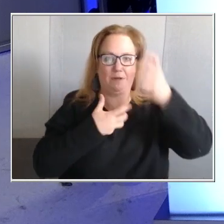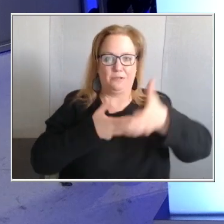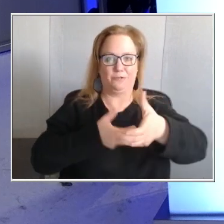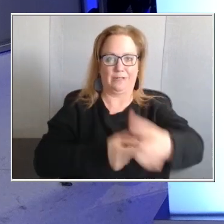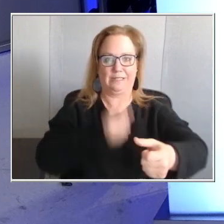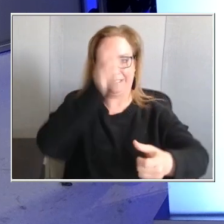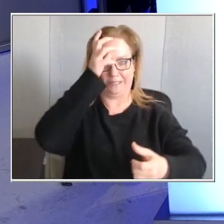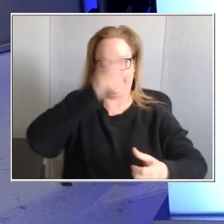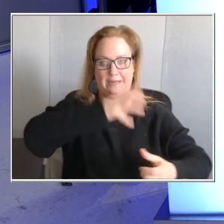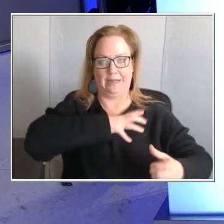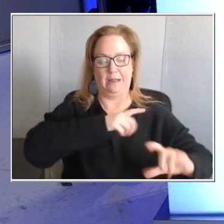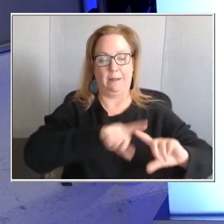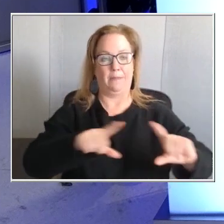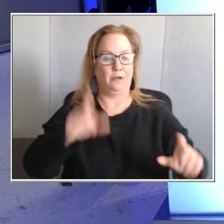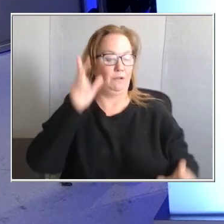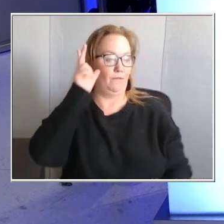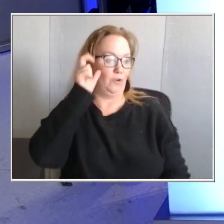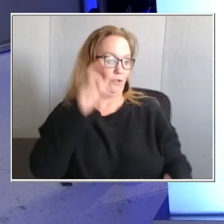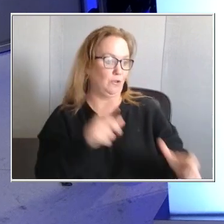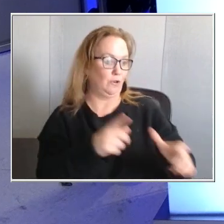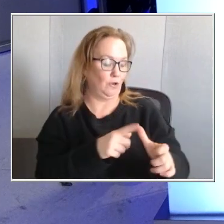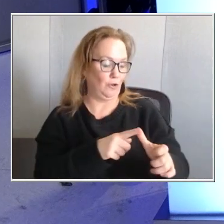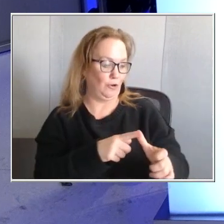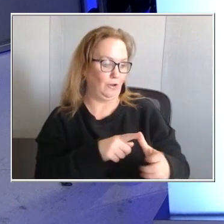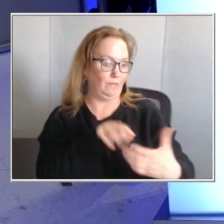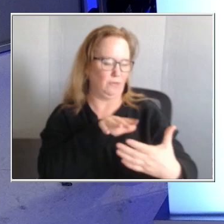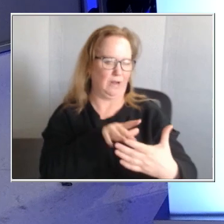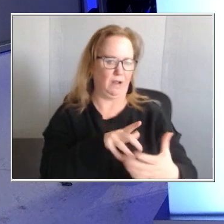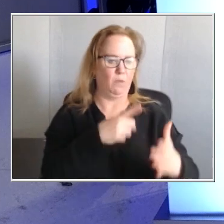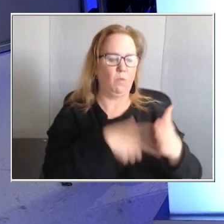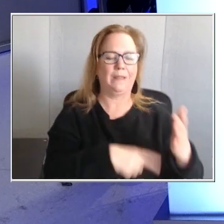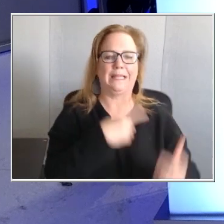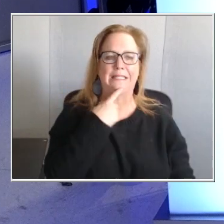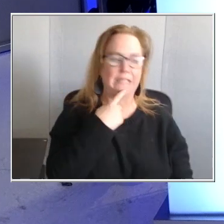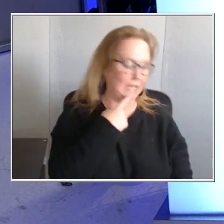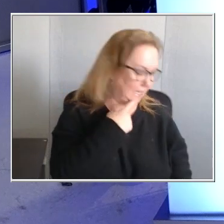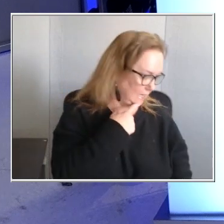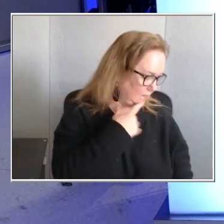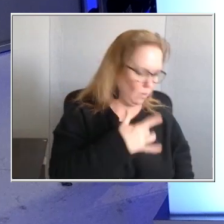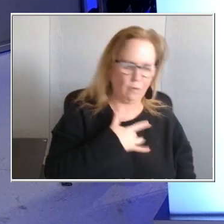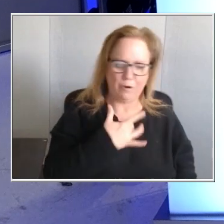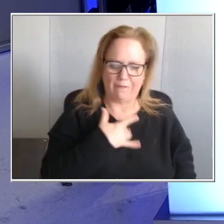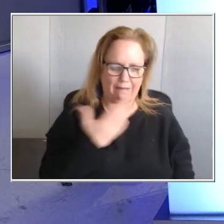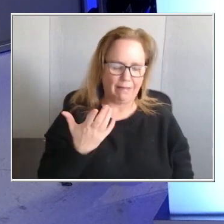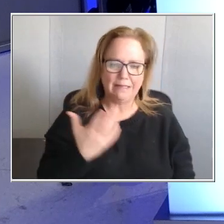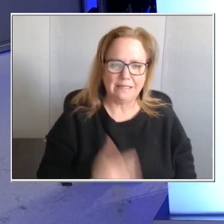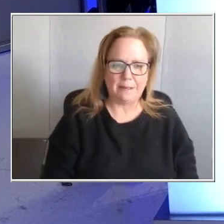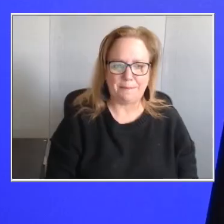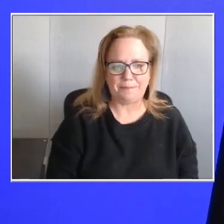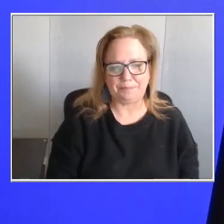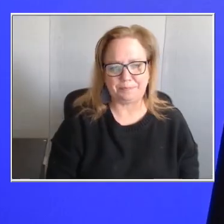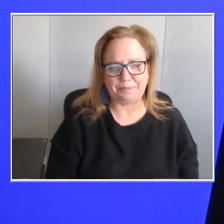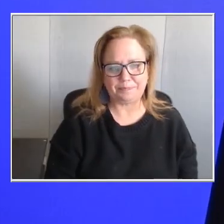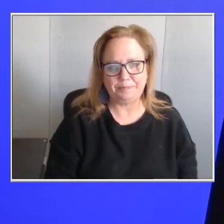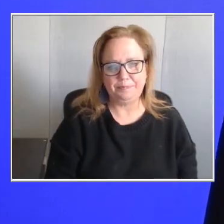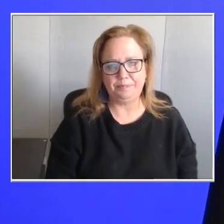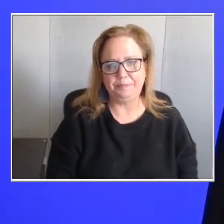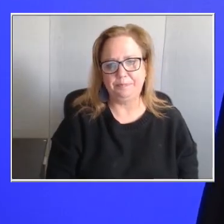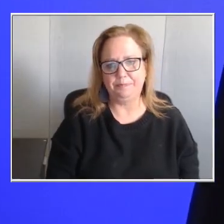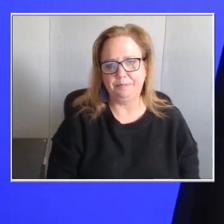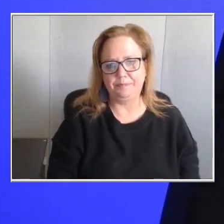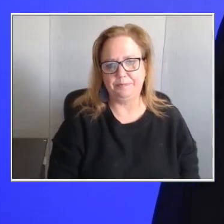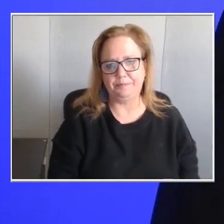right here, but when you first heard about the option of a clinical trial, what were you told about it? What were your feelings about it? Well, I was